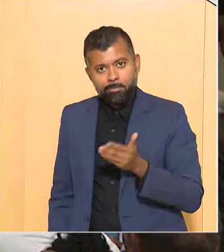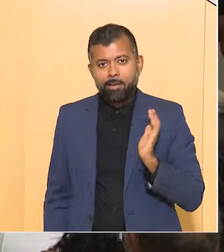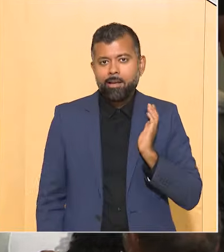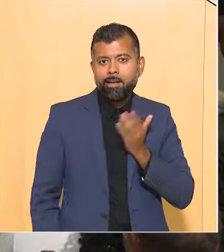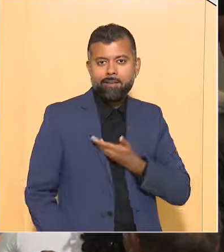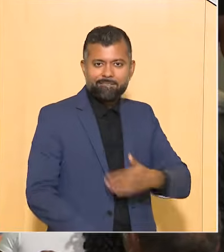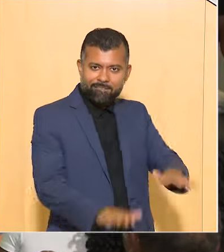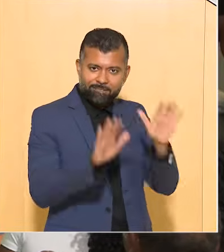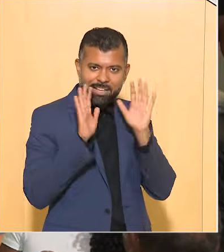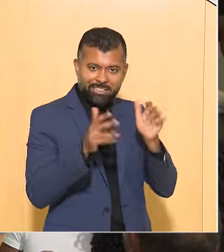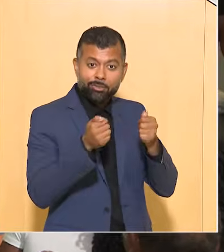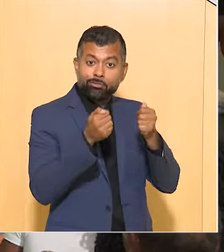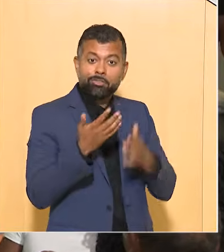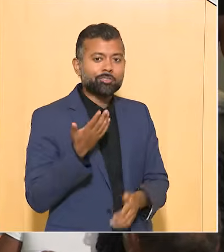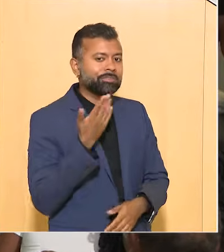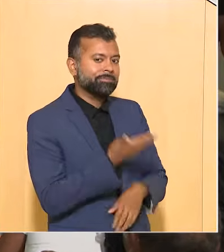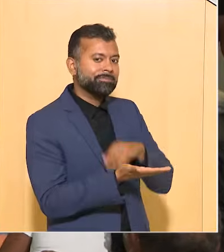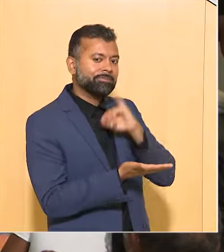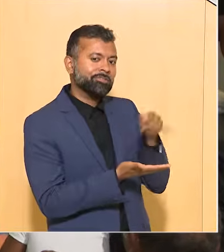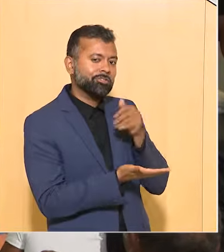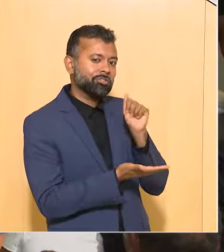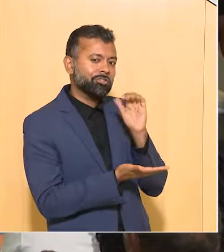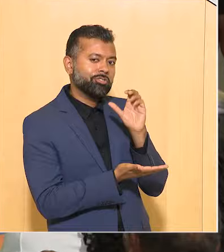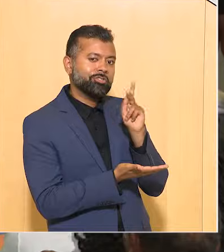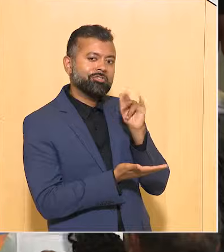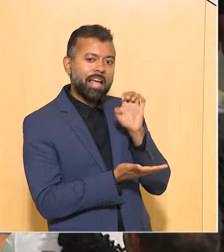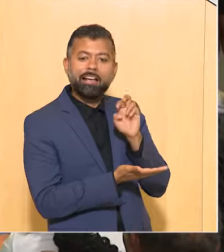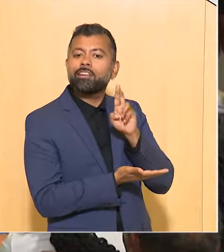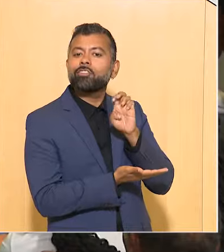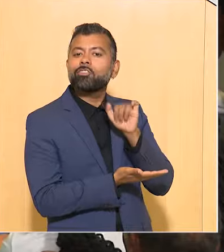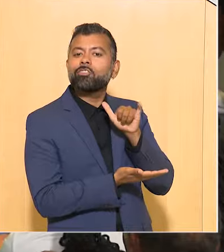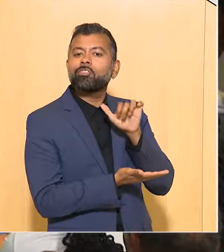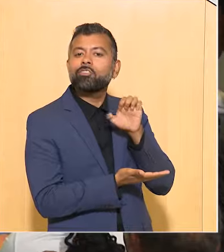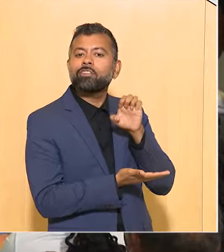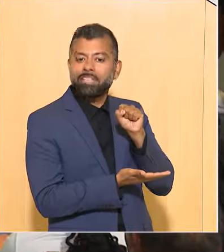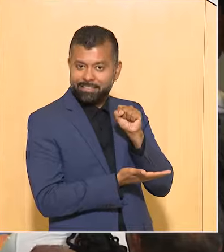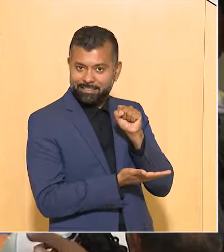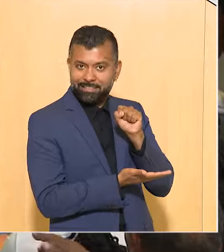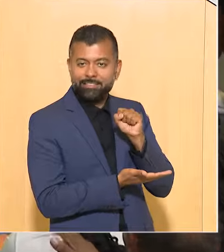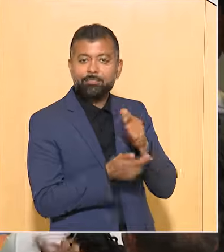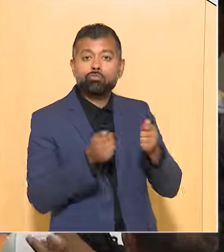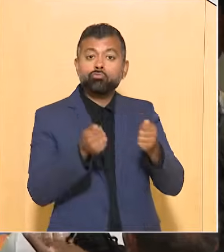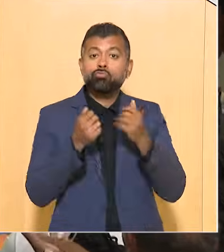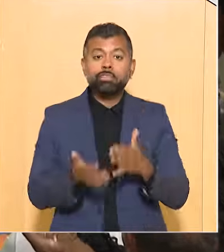the director of the Mayor's Office of Community Affairs, to join me at the mic. Director